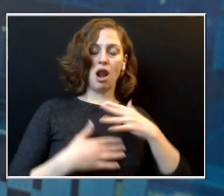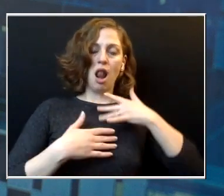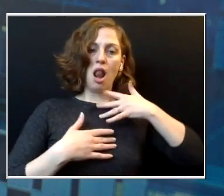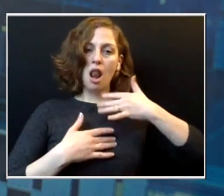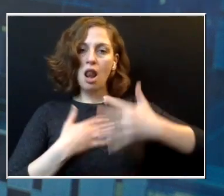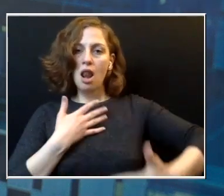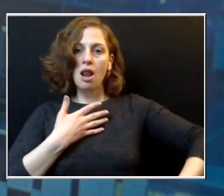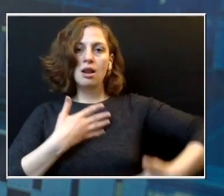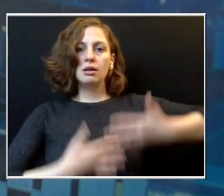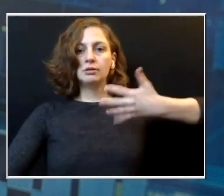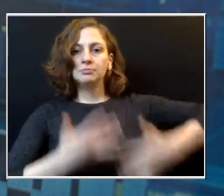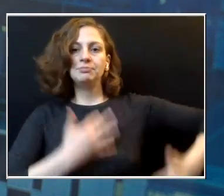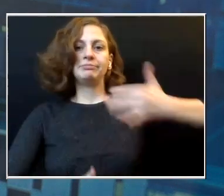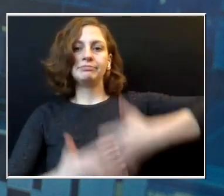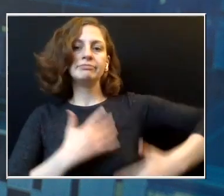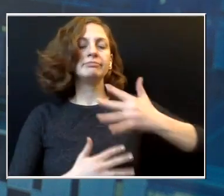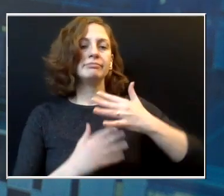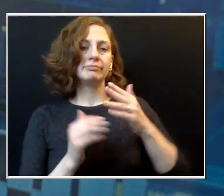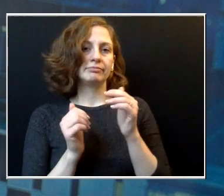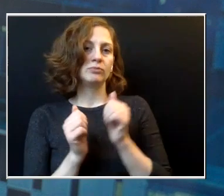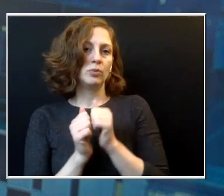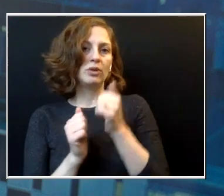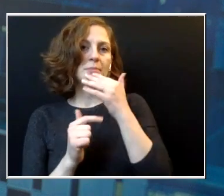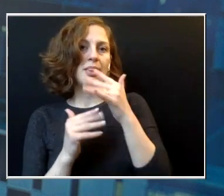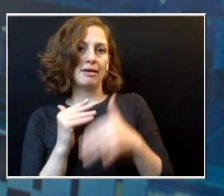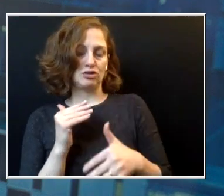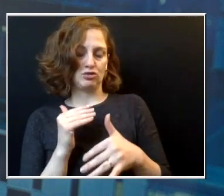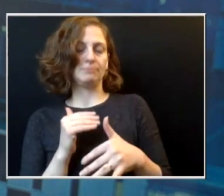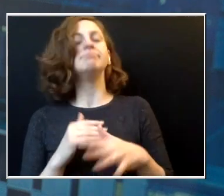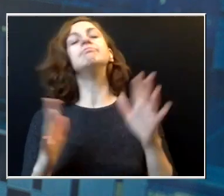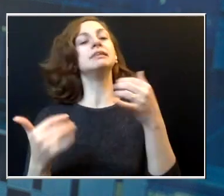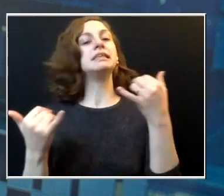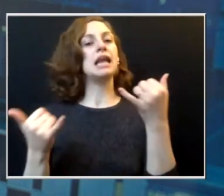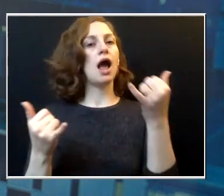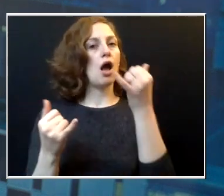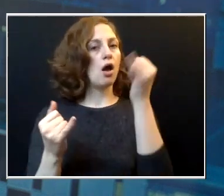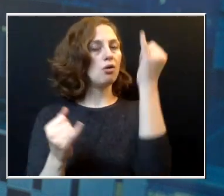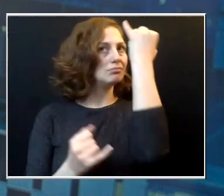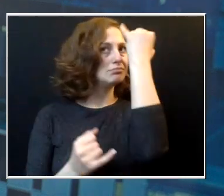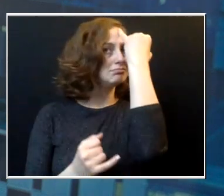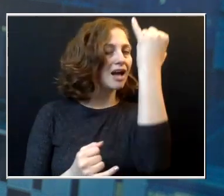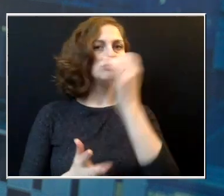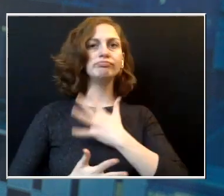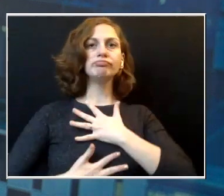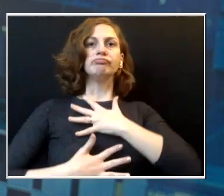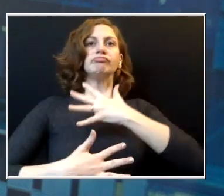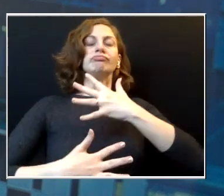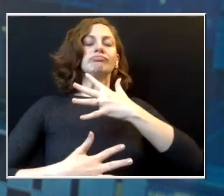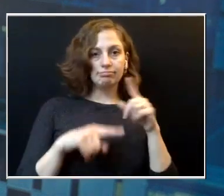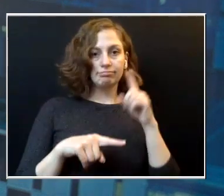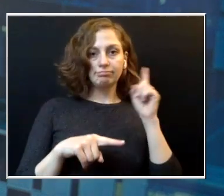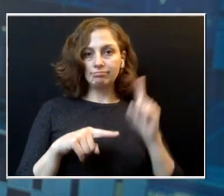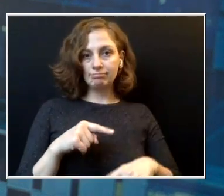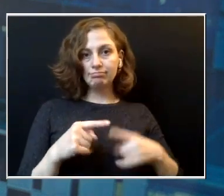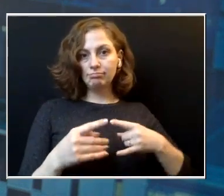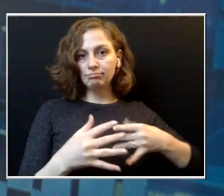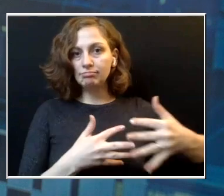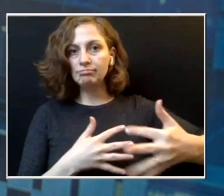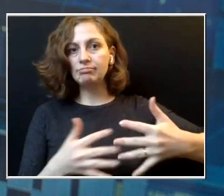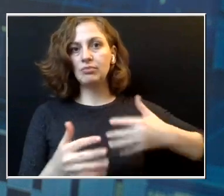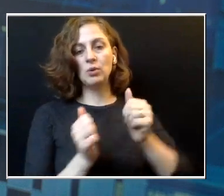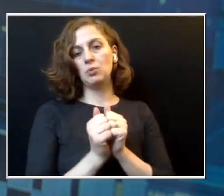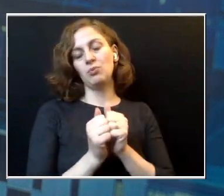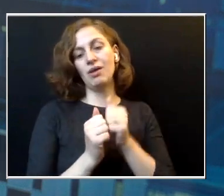lungs with oxygen, only the oxygen can't get into the blood. That is the reality of people living with Interstitial or